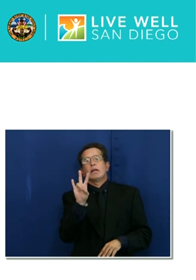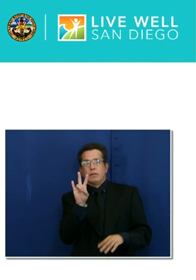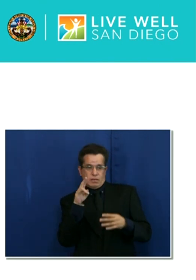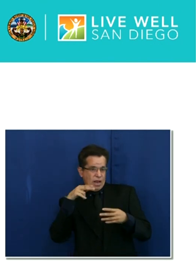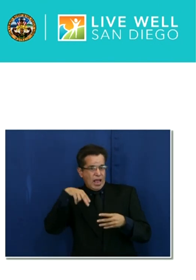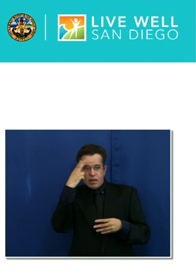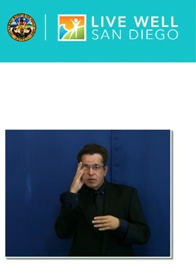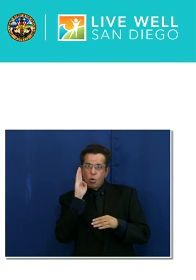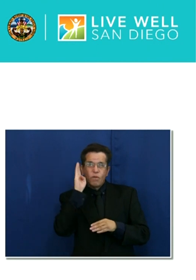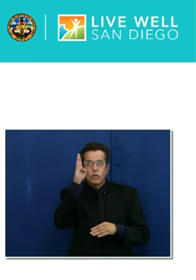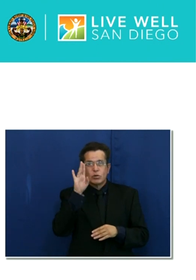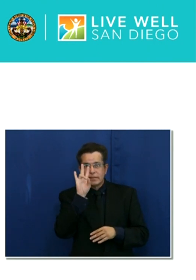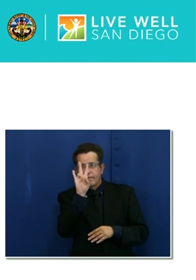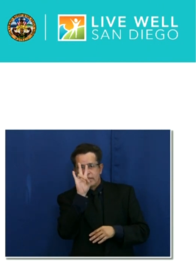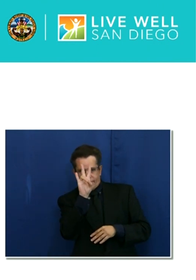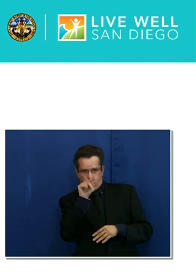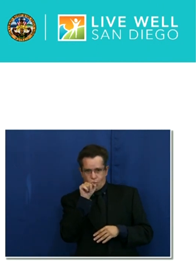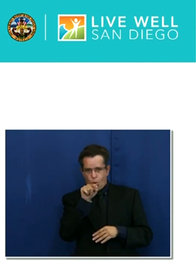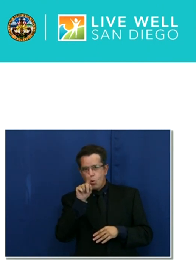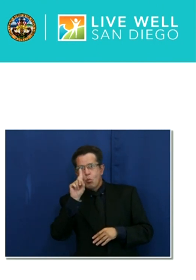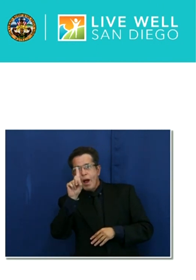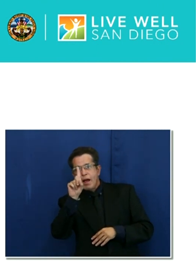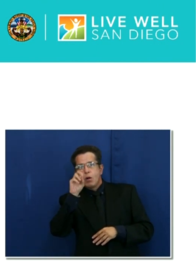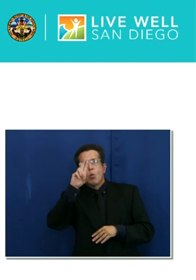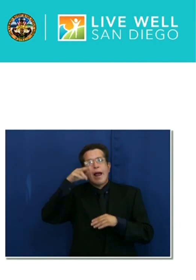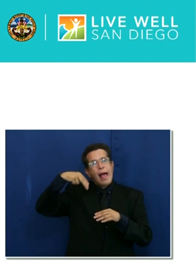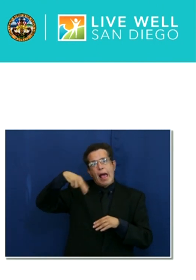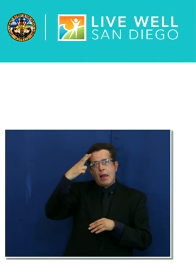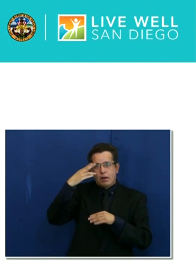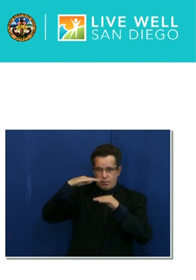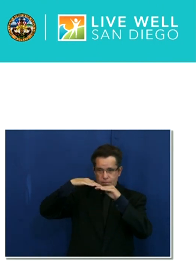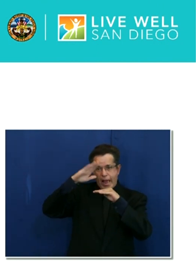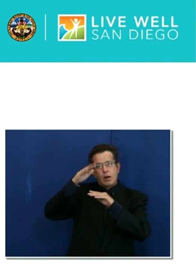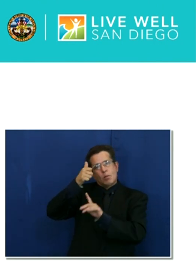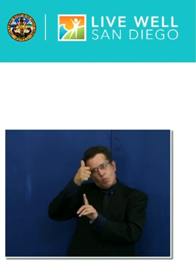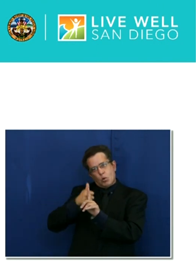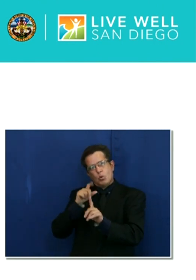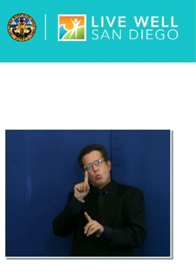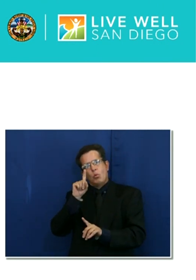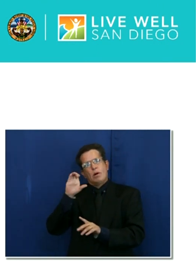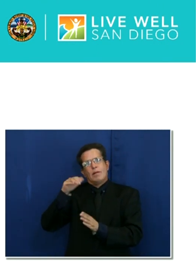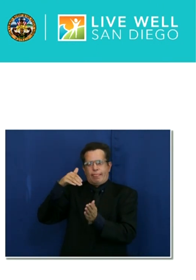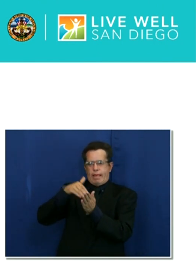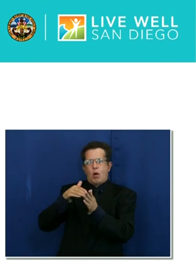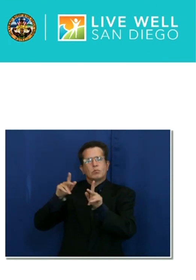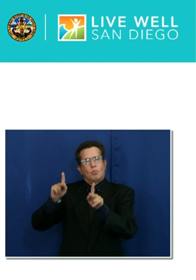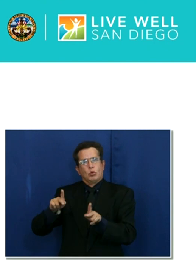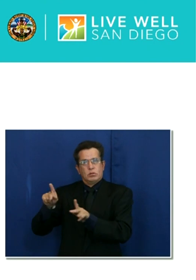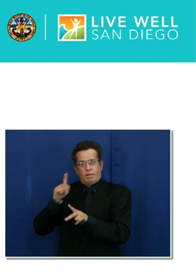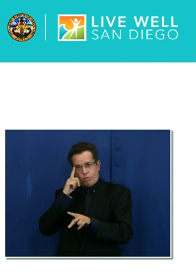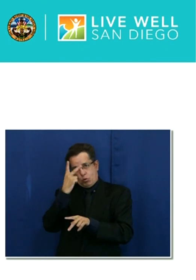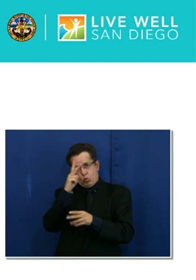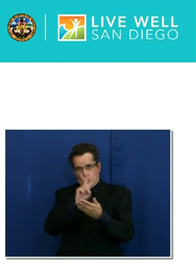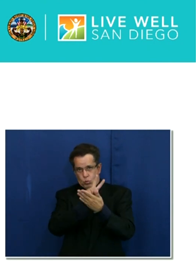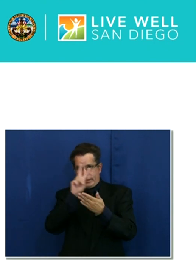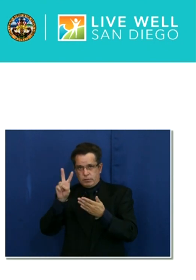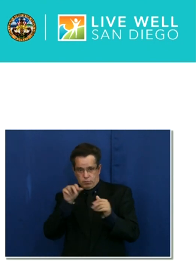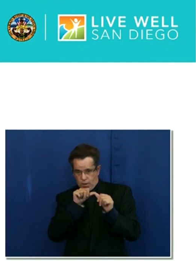above 7, so 7.1 or higher per 100,000 residents for 2 consecutive